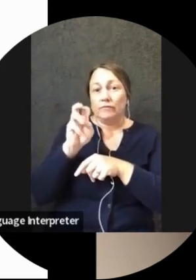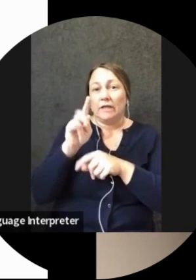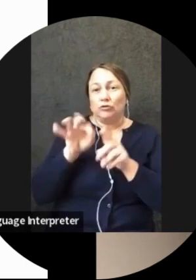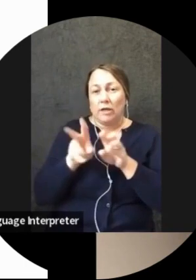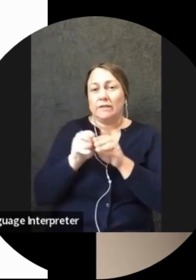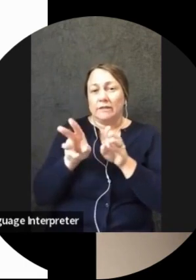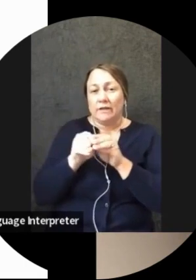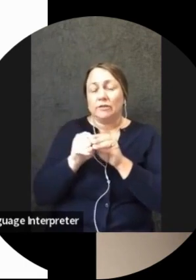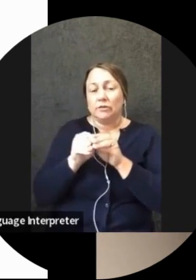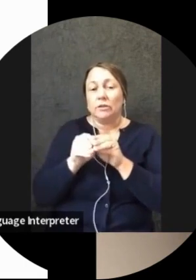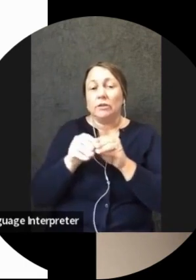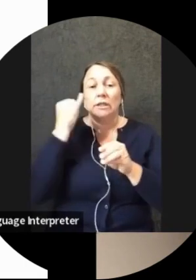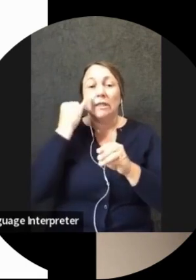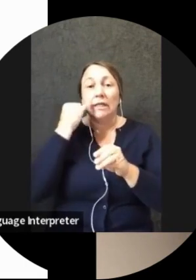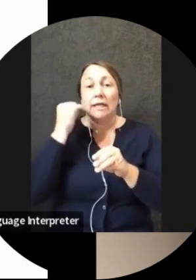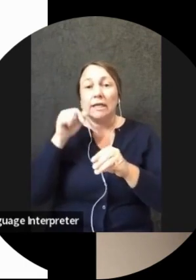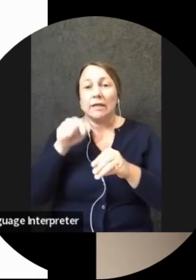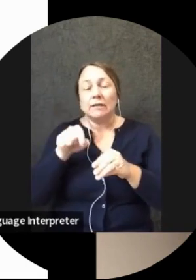escalates.